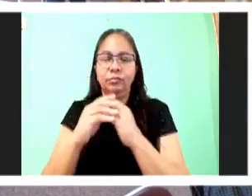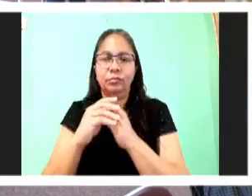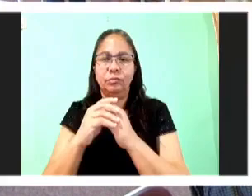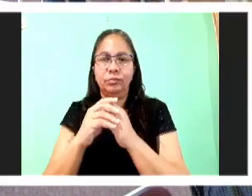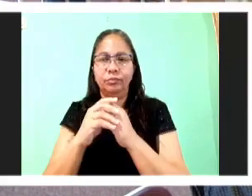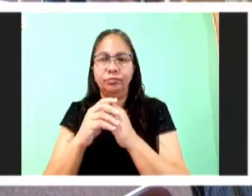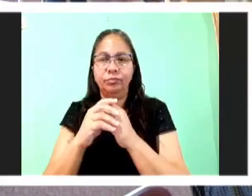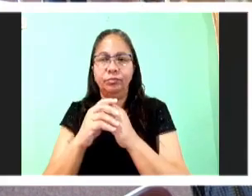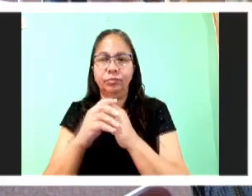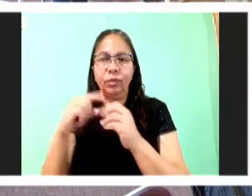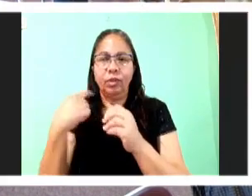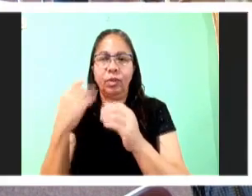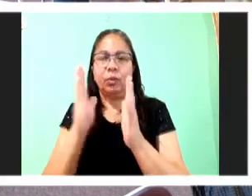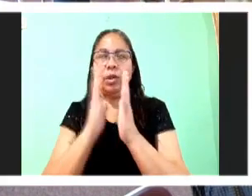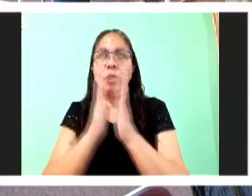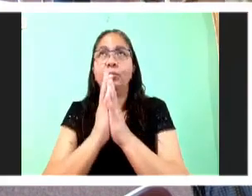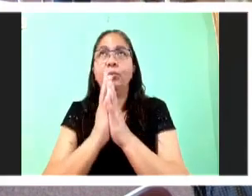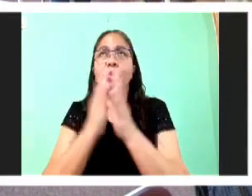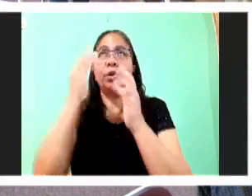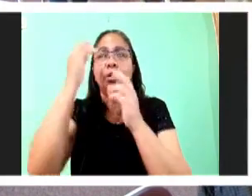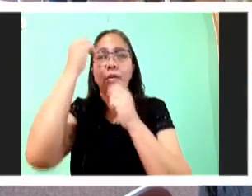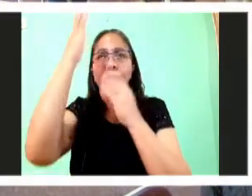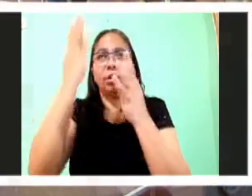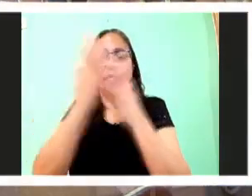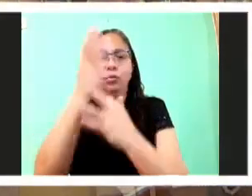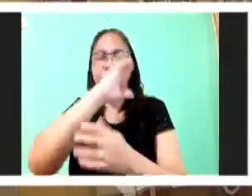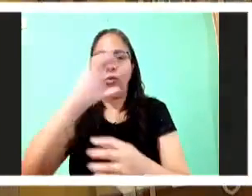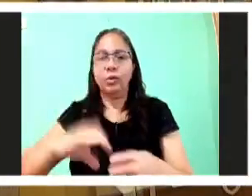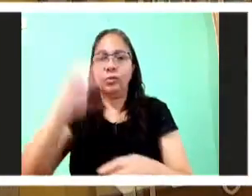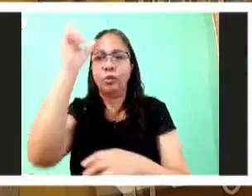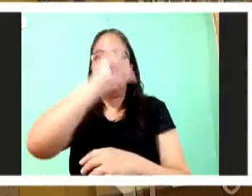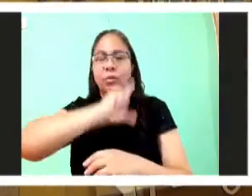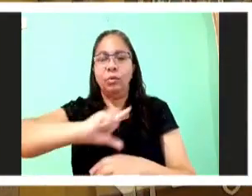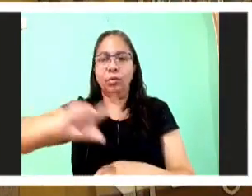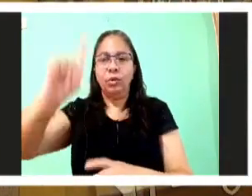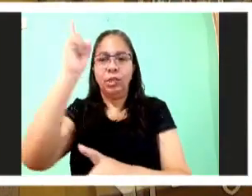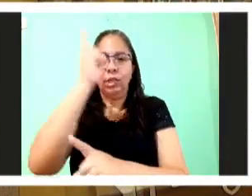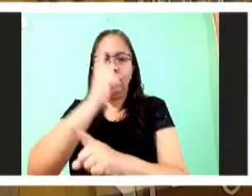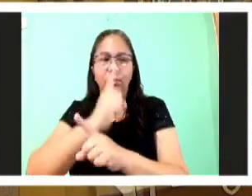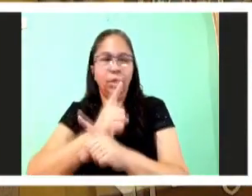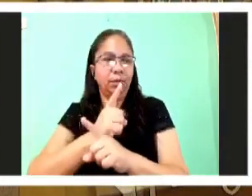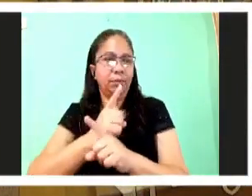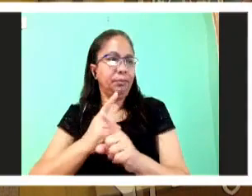We bring our prayer to the Father through Christ Jesus our Lord.